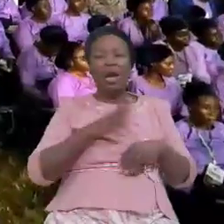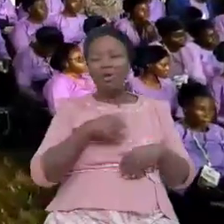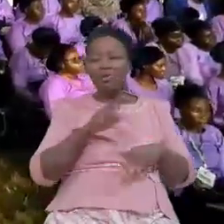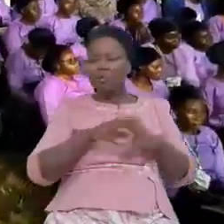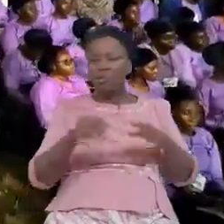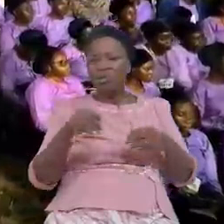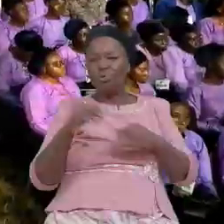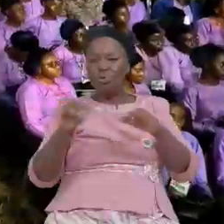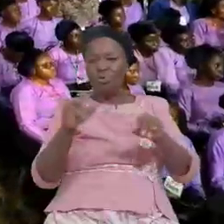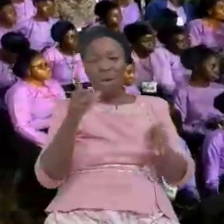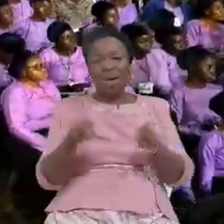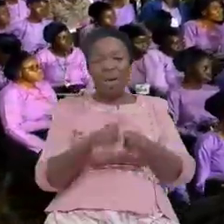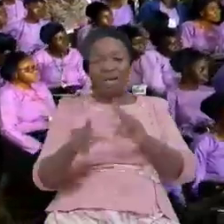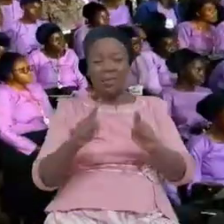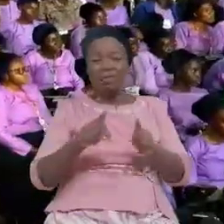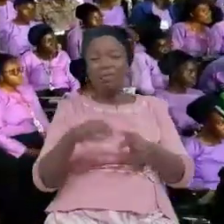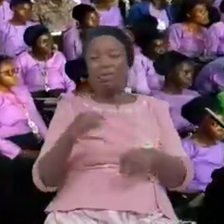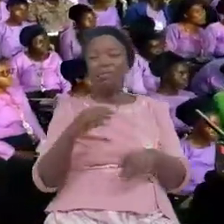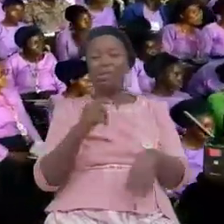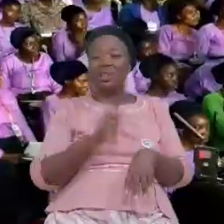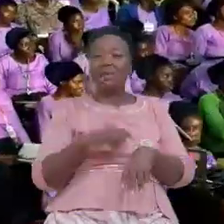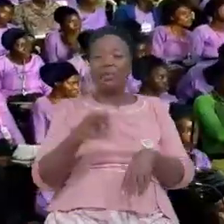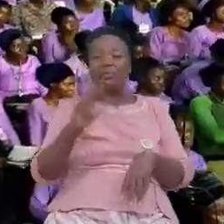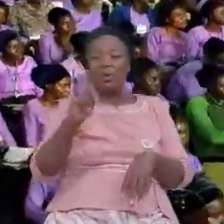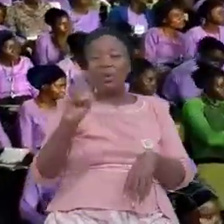the people at the time of Noah,